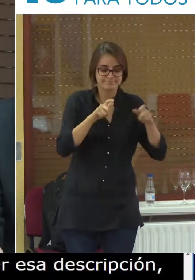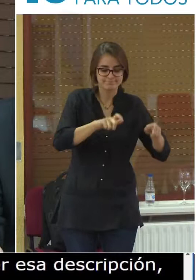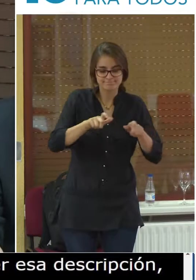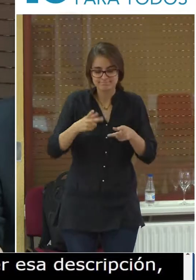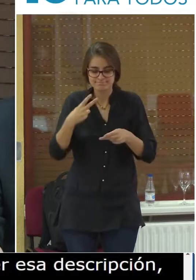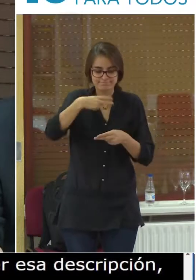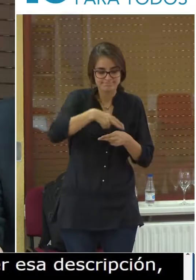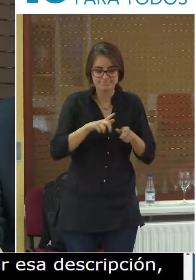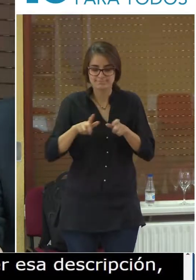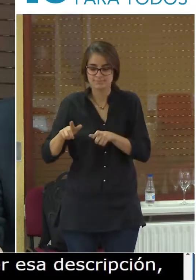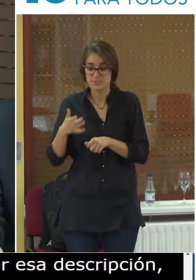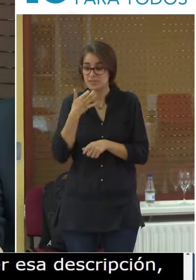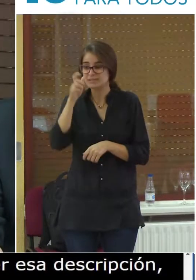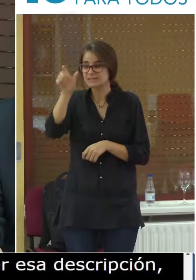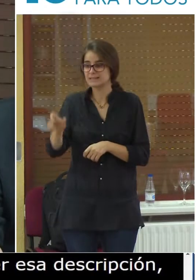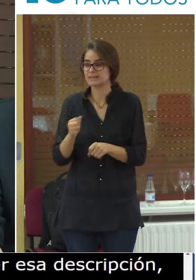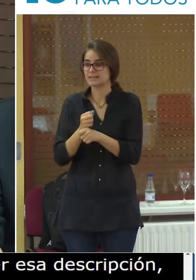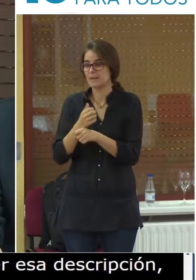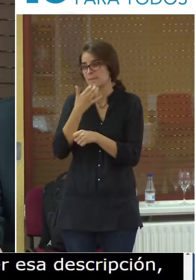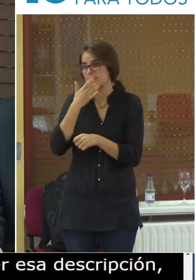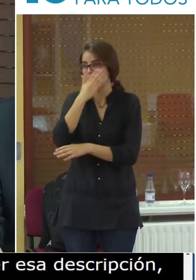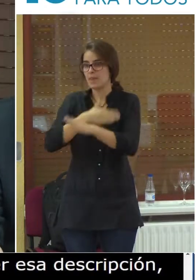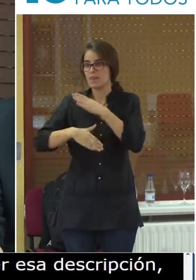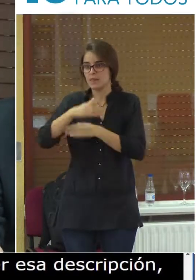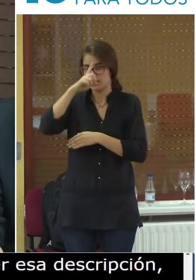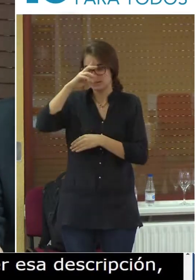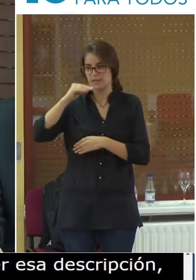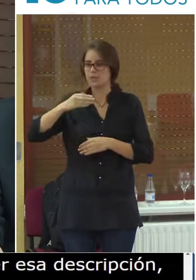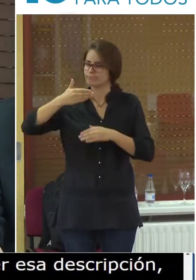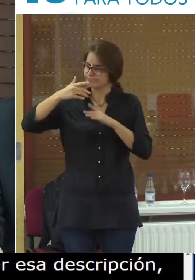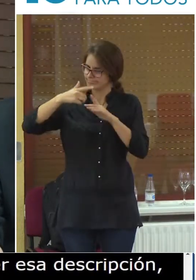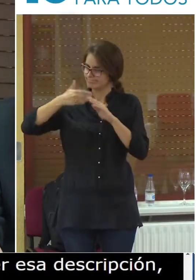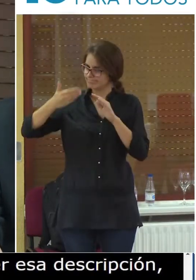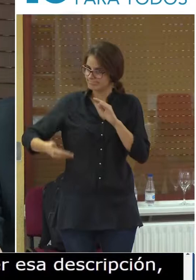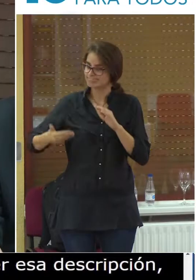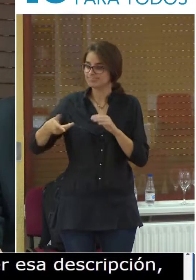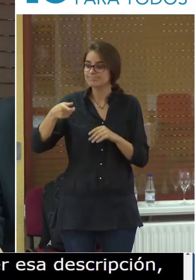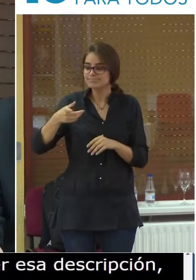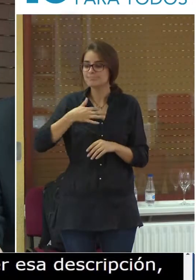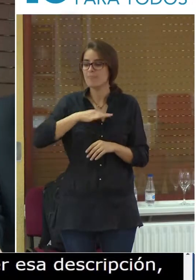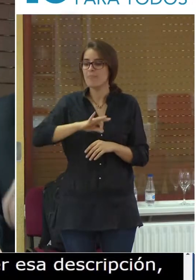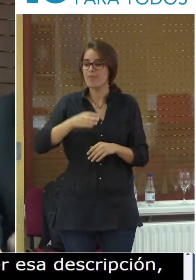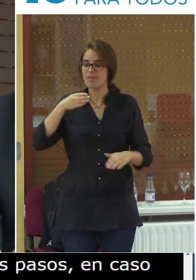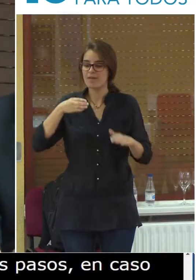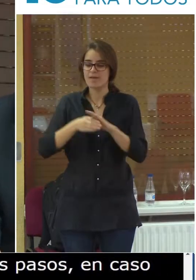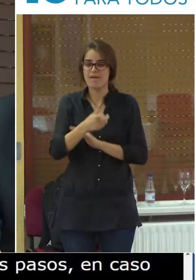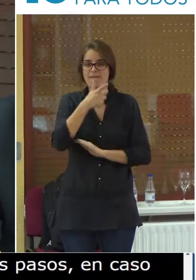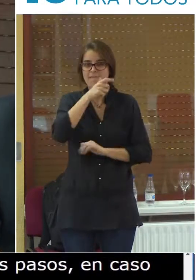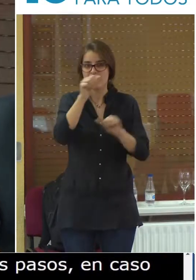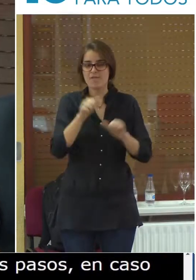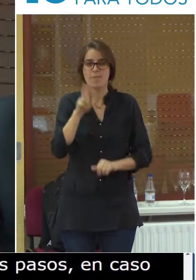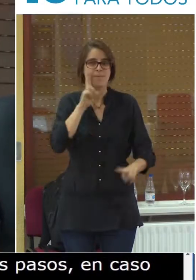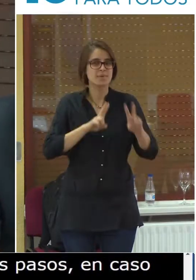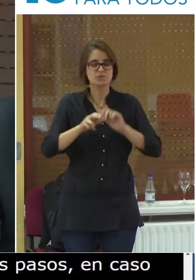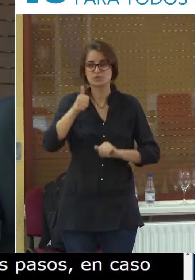basis, on paper maybe. So, but now this makes it much easier